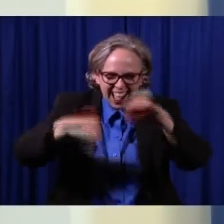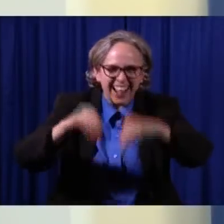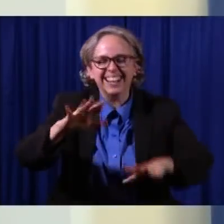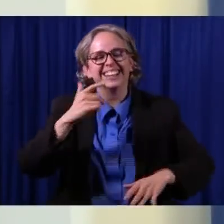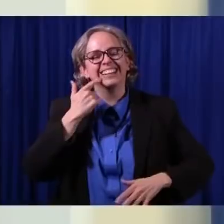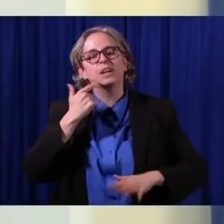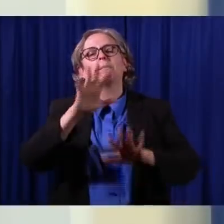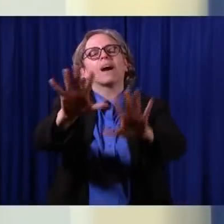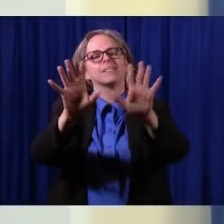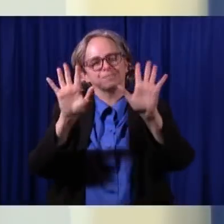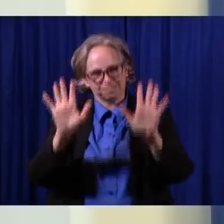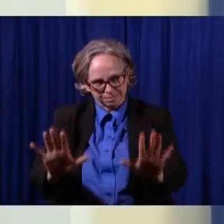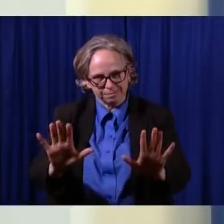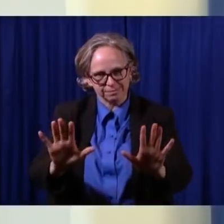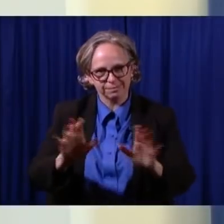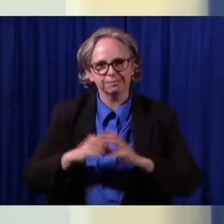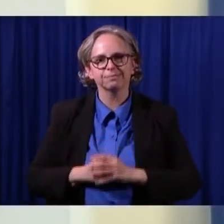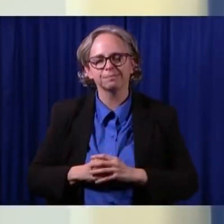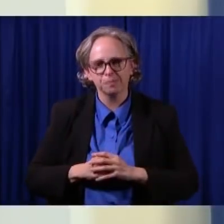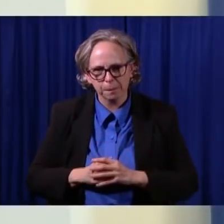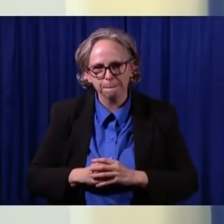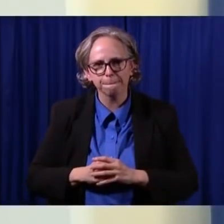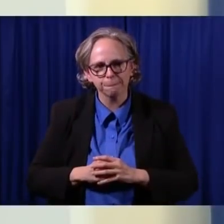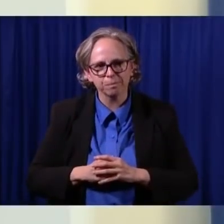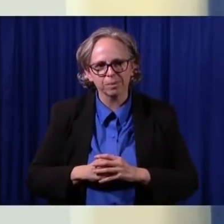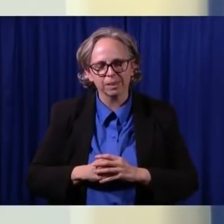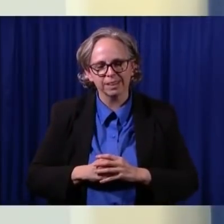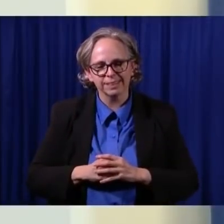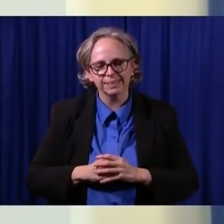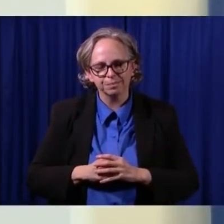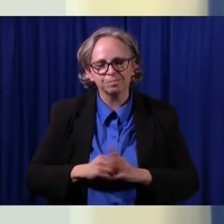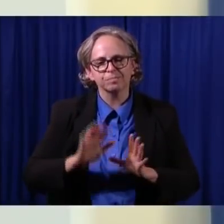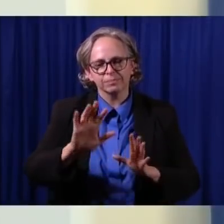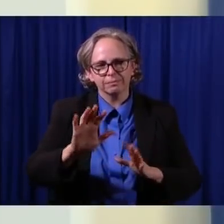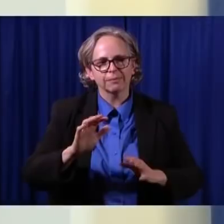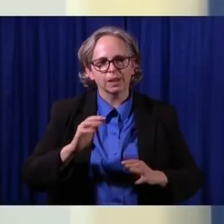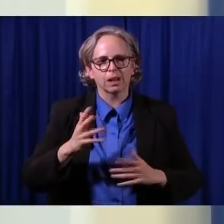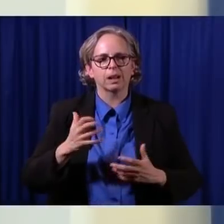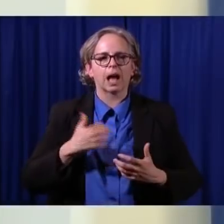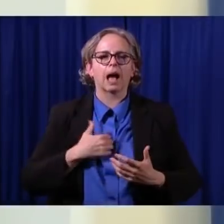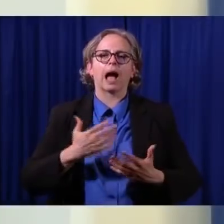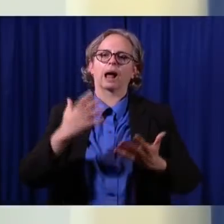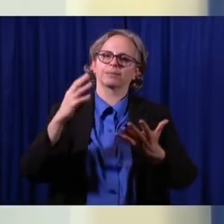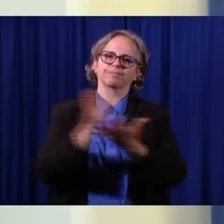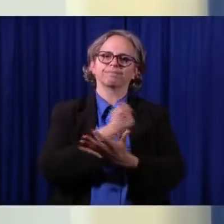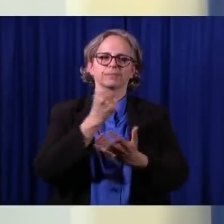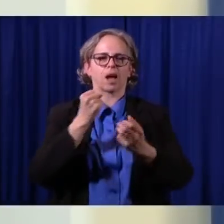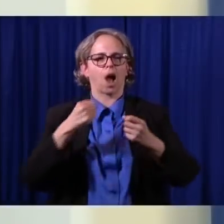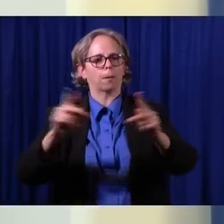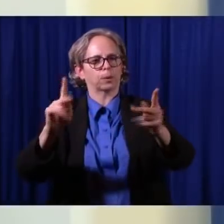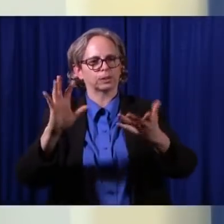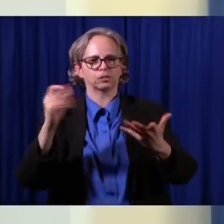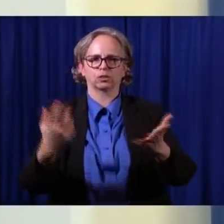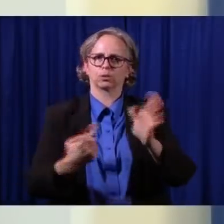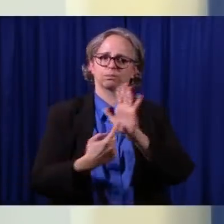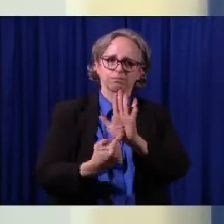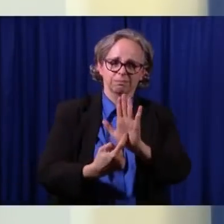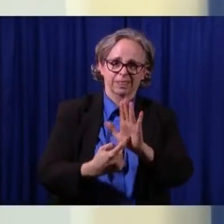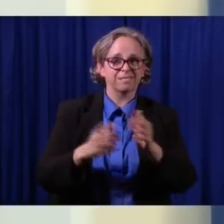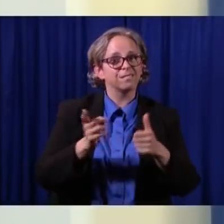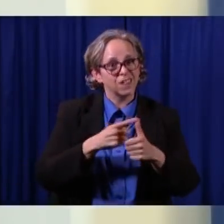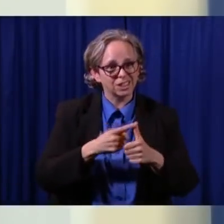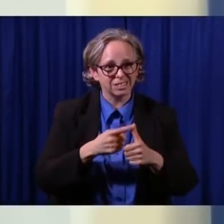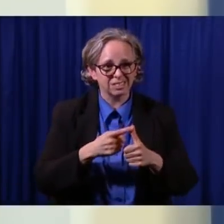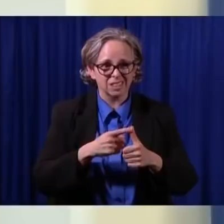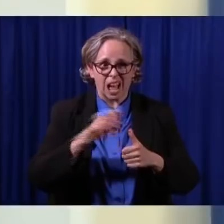truly, I just had the opportunity to be representative of many people. First of all, the Ohio Department of Health.